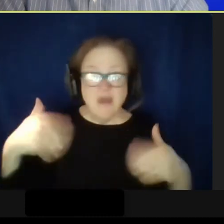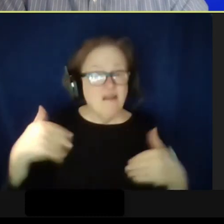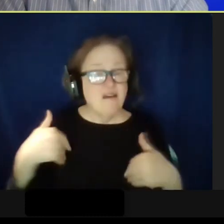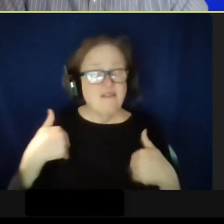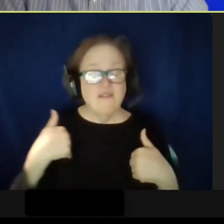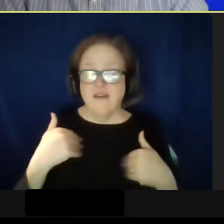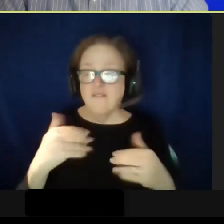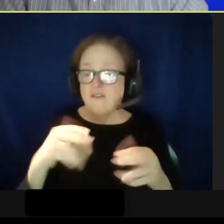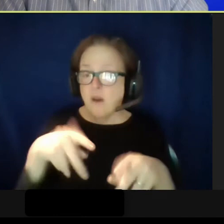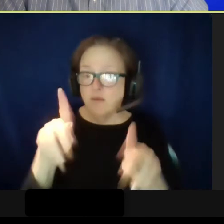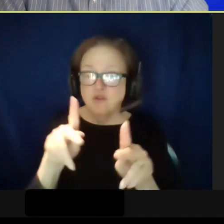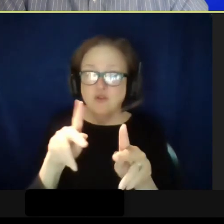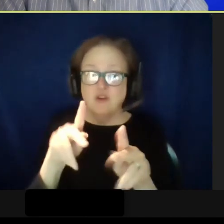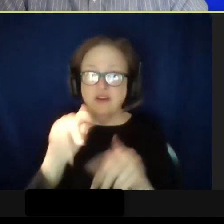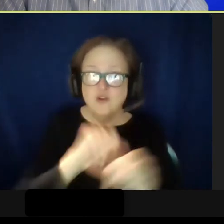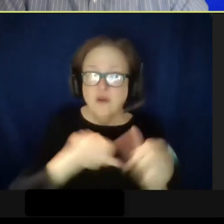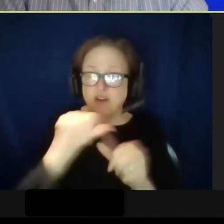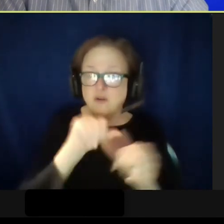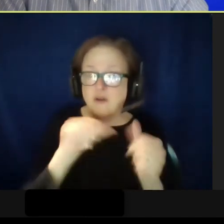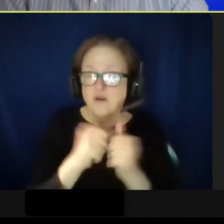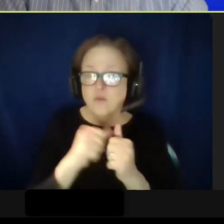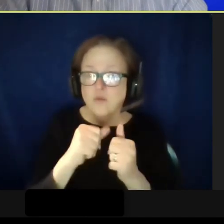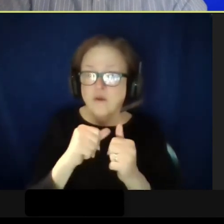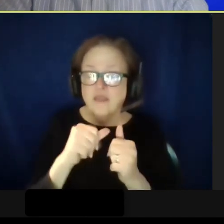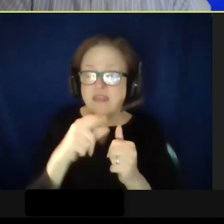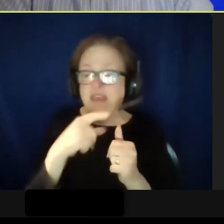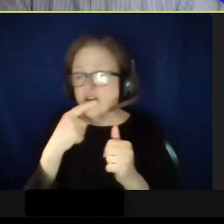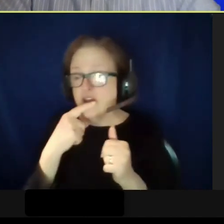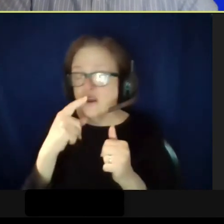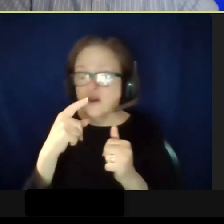to interact with peers or others.